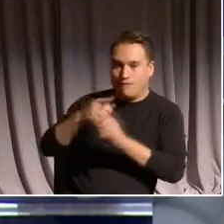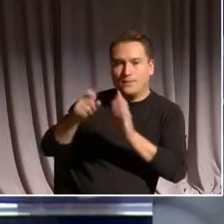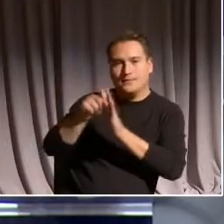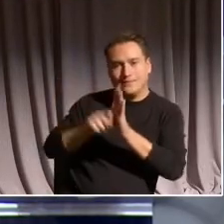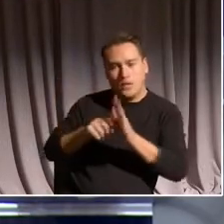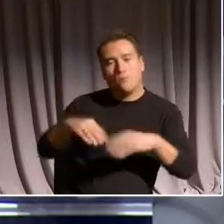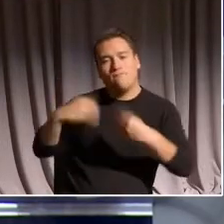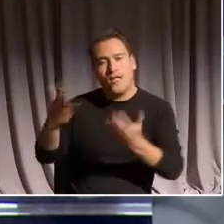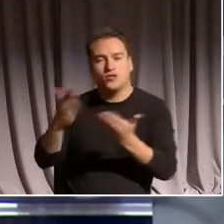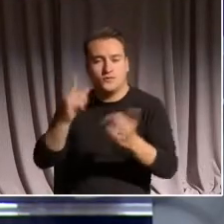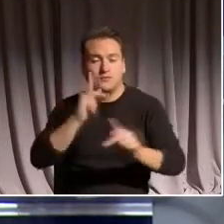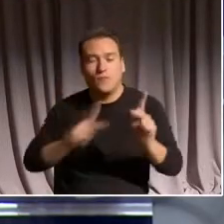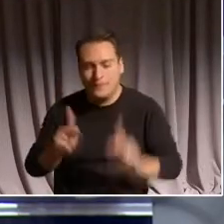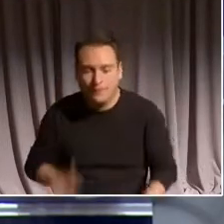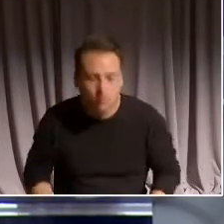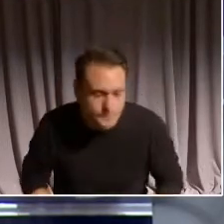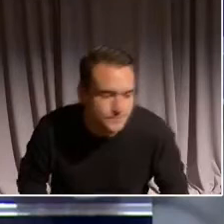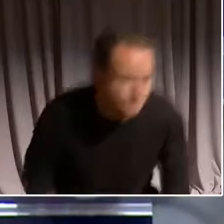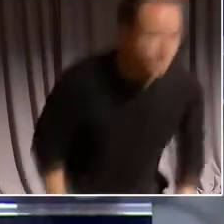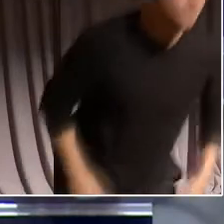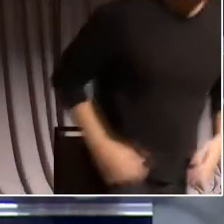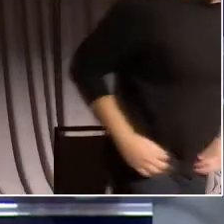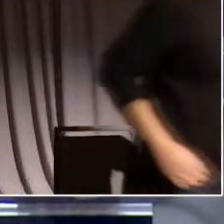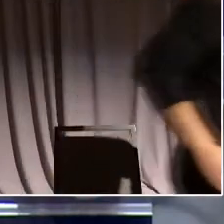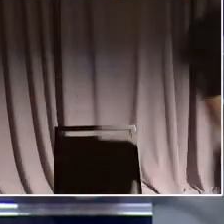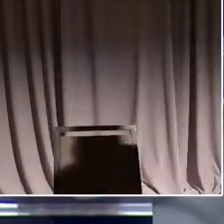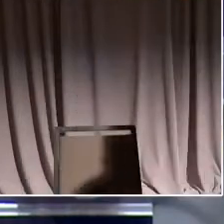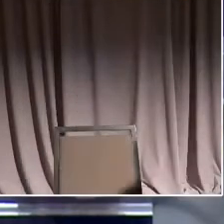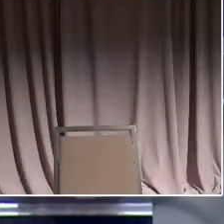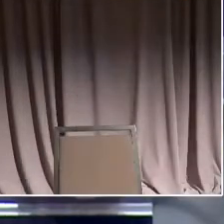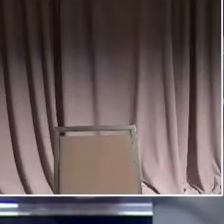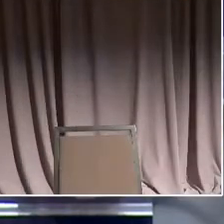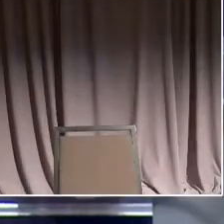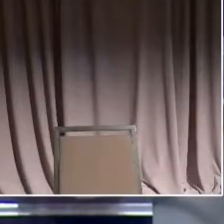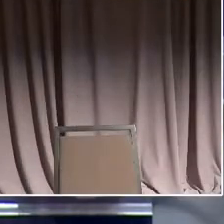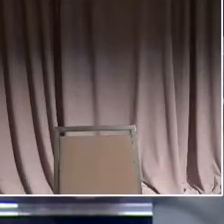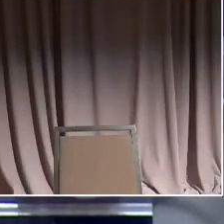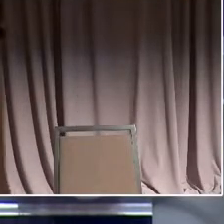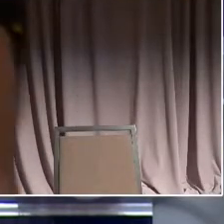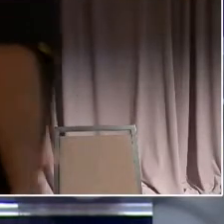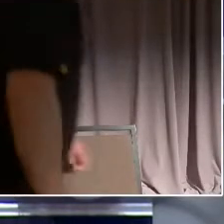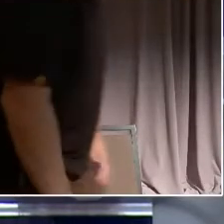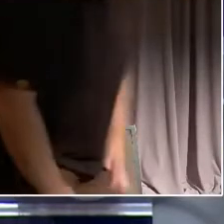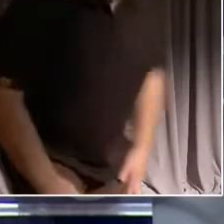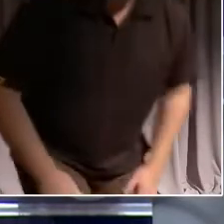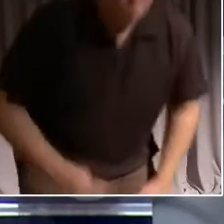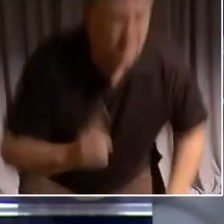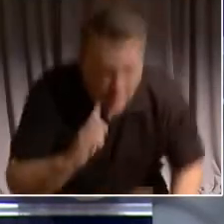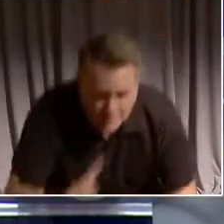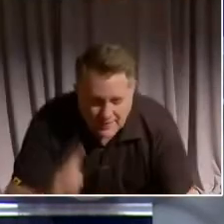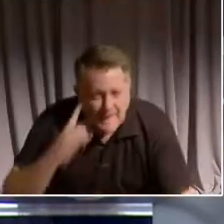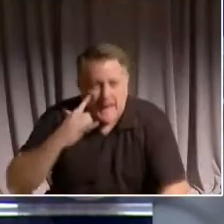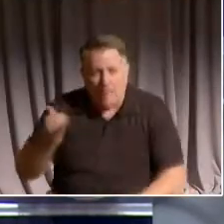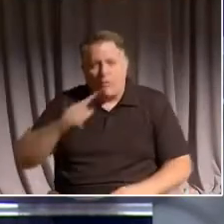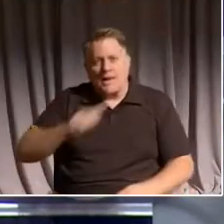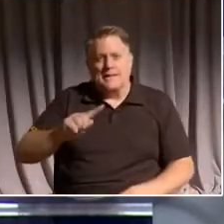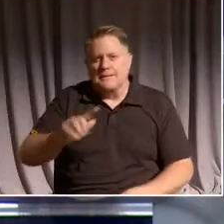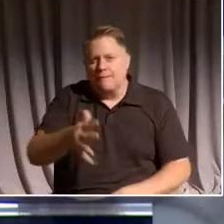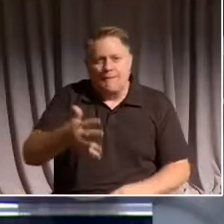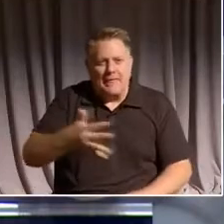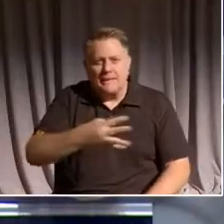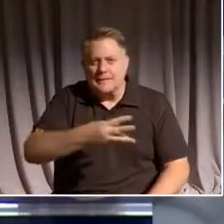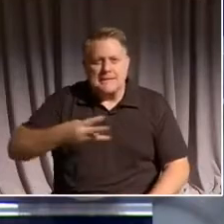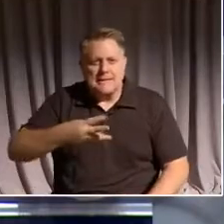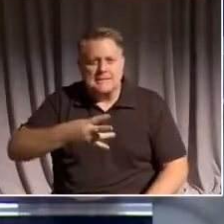services for people. And the final is California is one of the, I think the 7th or the 6th or the 5th largest economy in the world. We